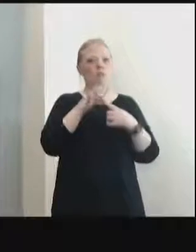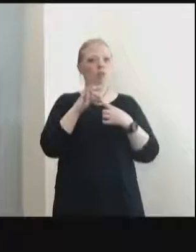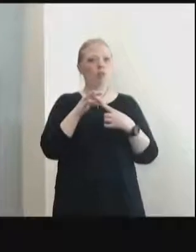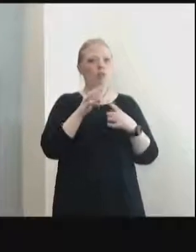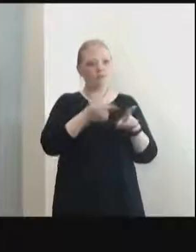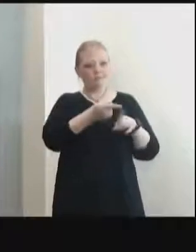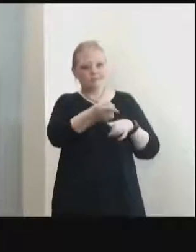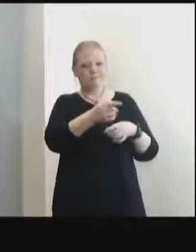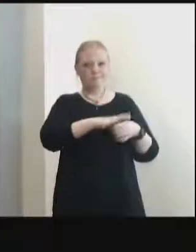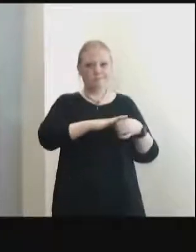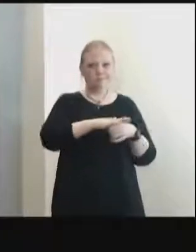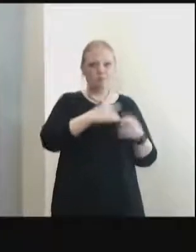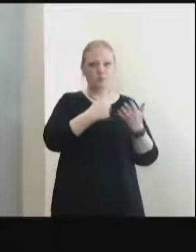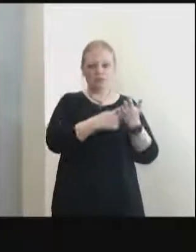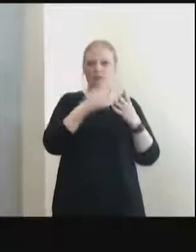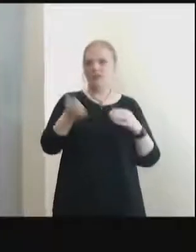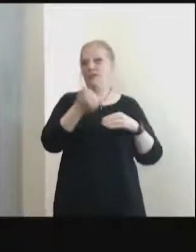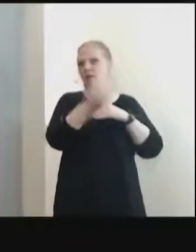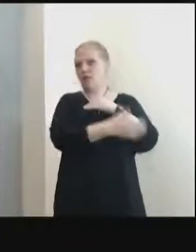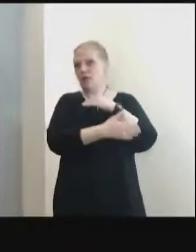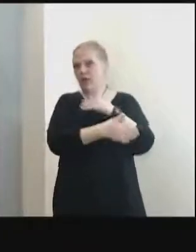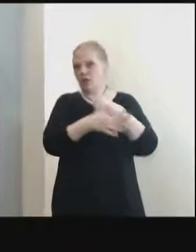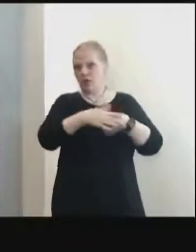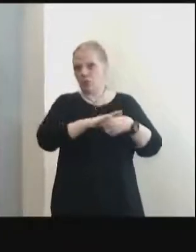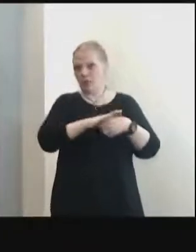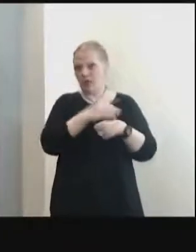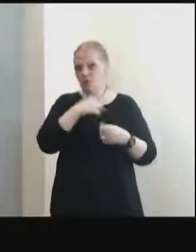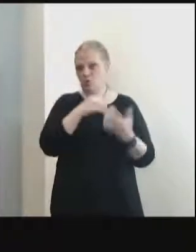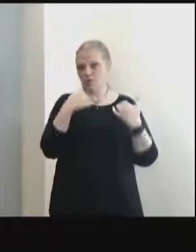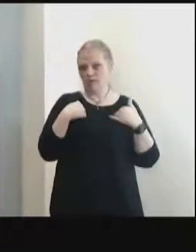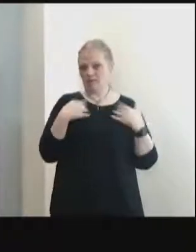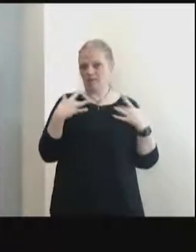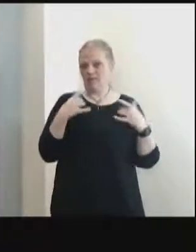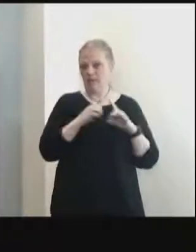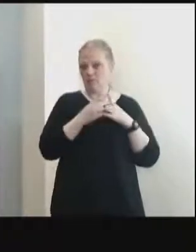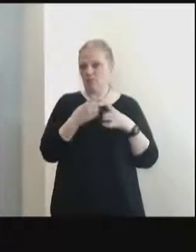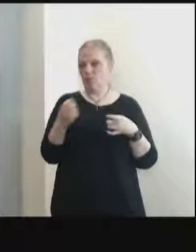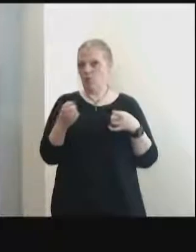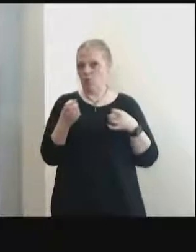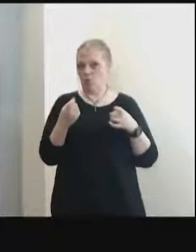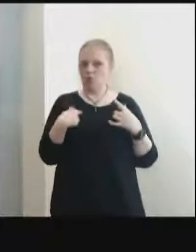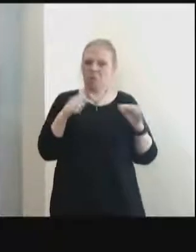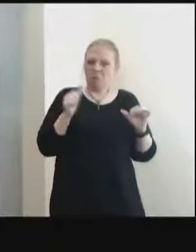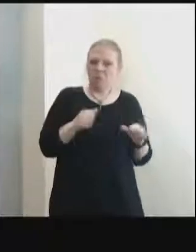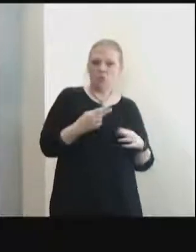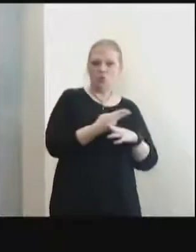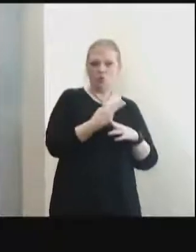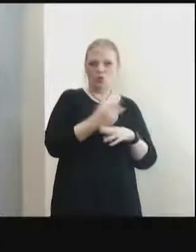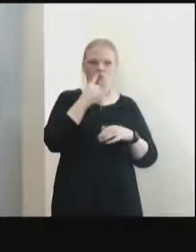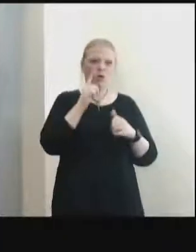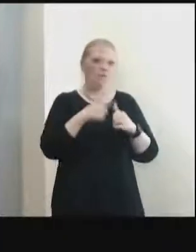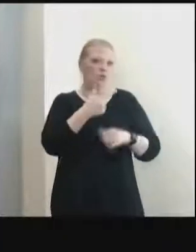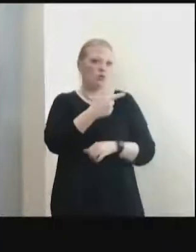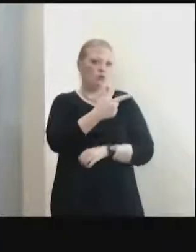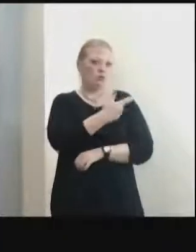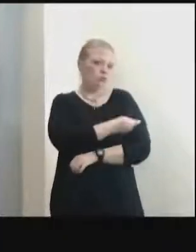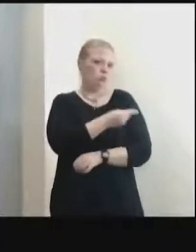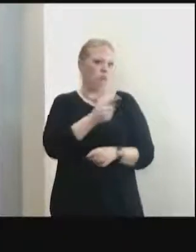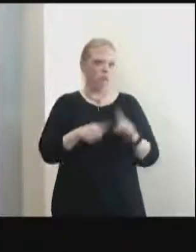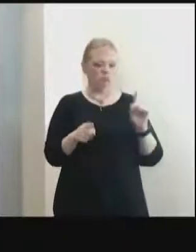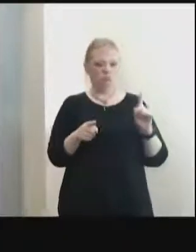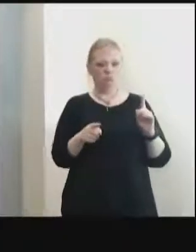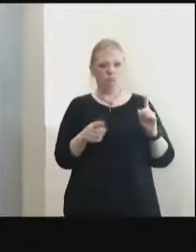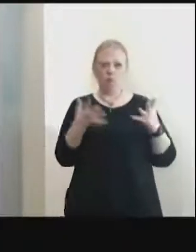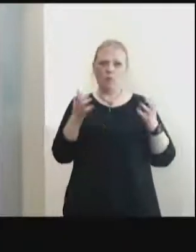talked about other county locations that we have that the health department controls that we potentially could use as first dose locations, but we want to bring it